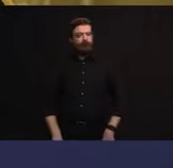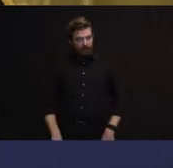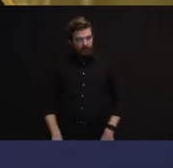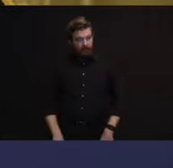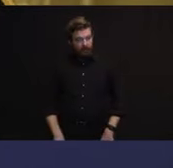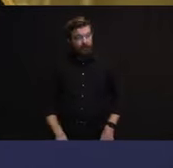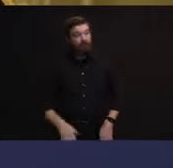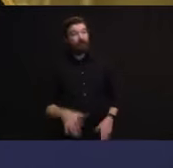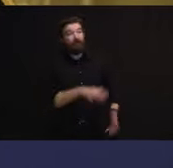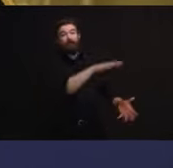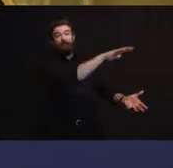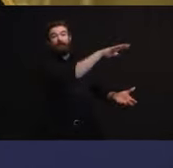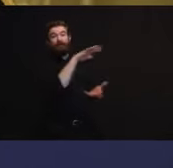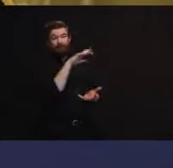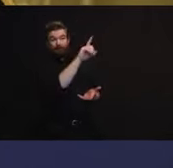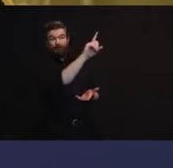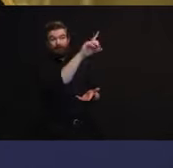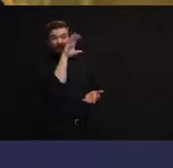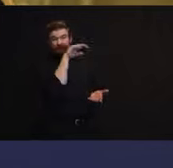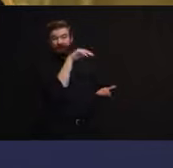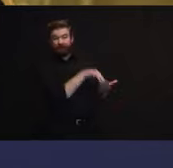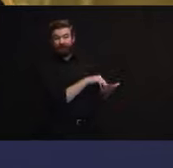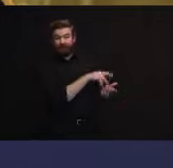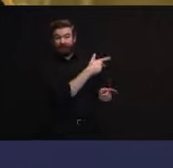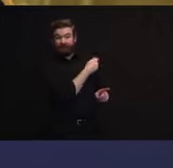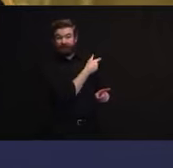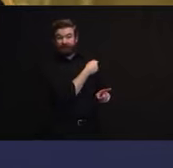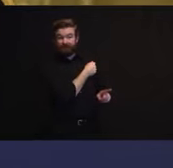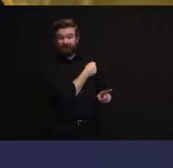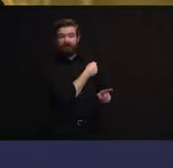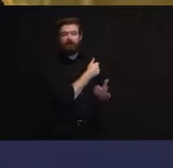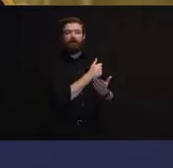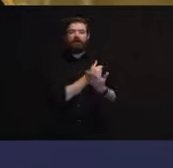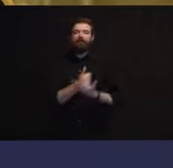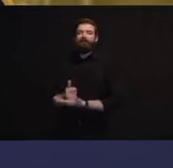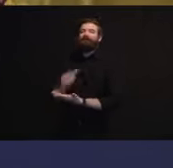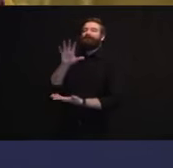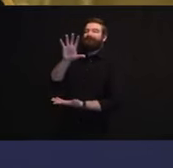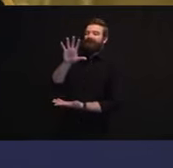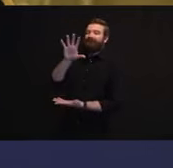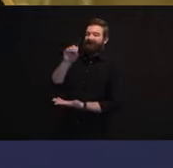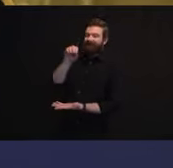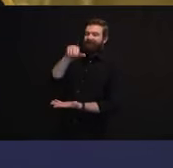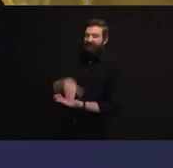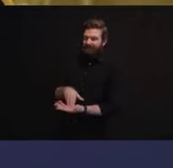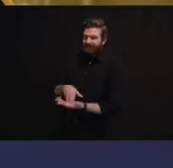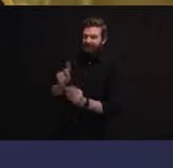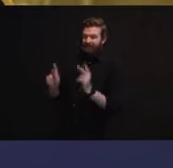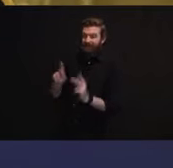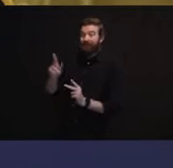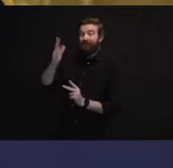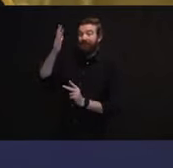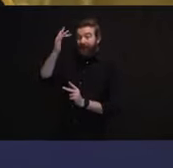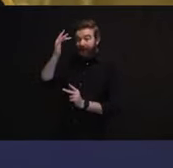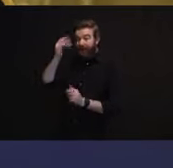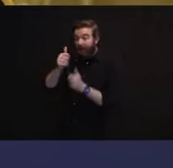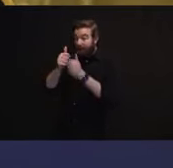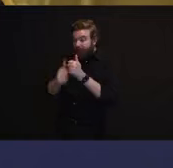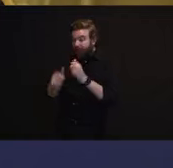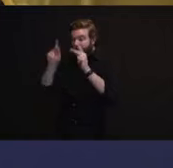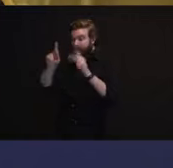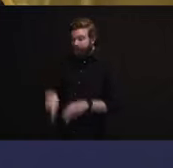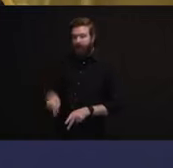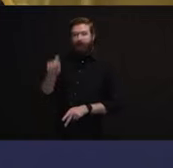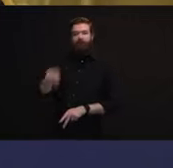to get everyone opted into the system because we got to make sure, among other things, that your first dose and your second dose, which are